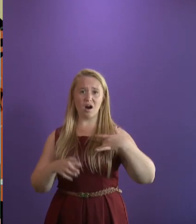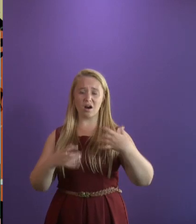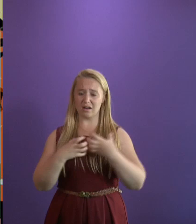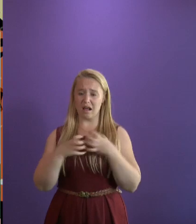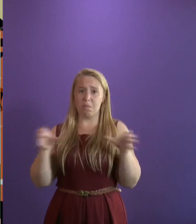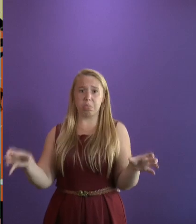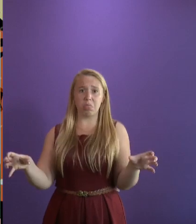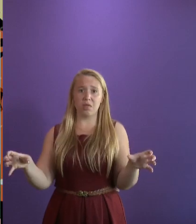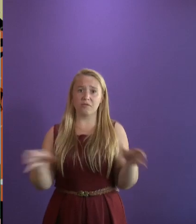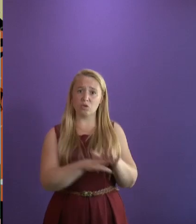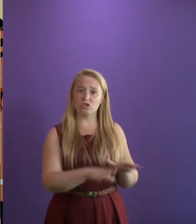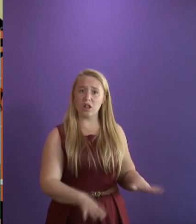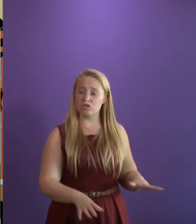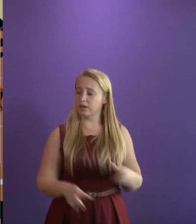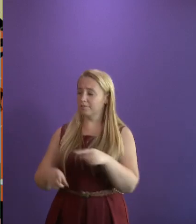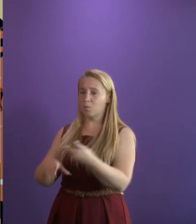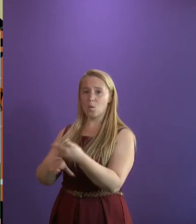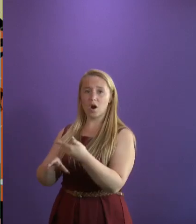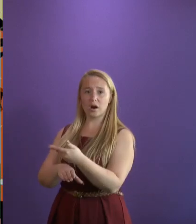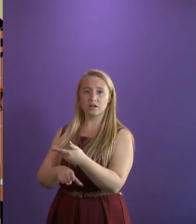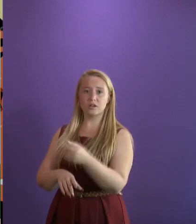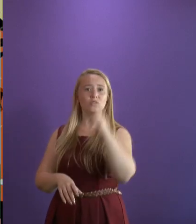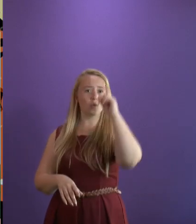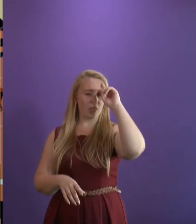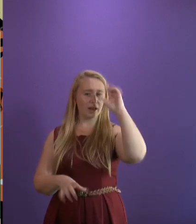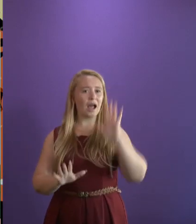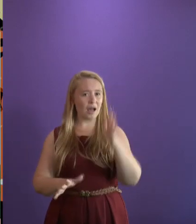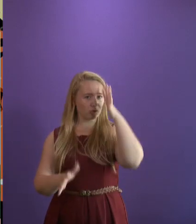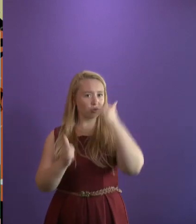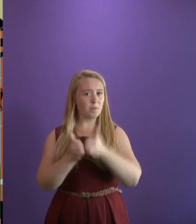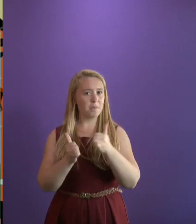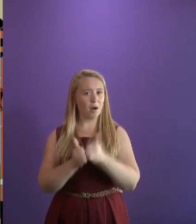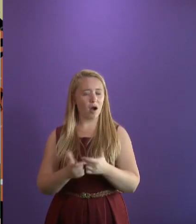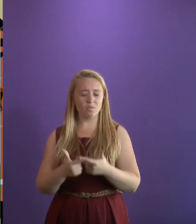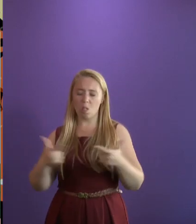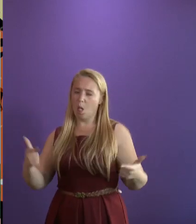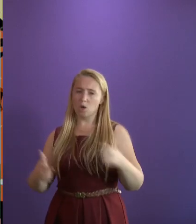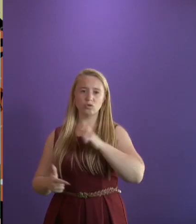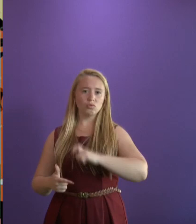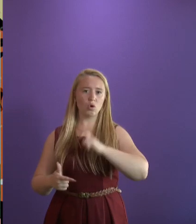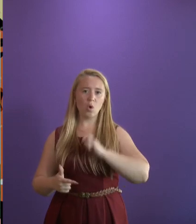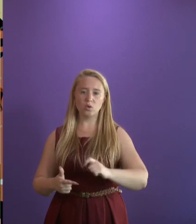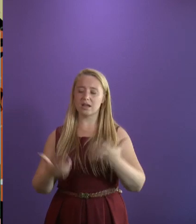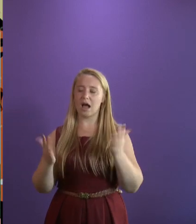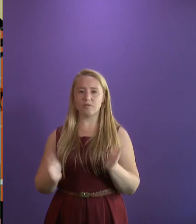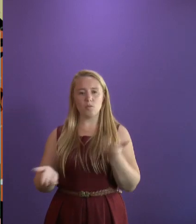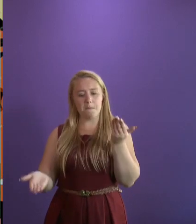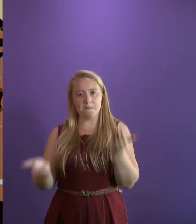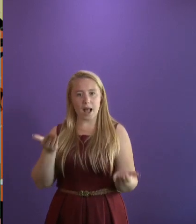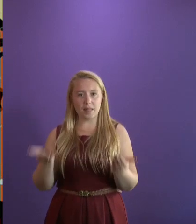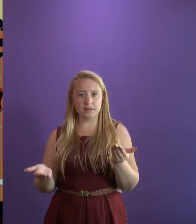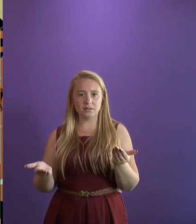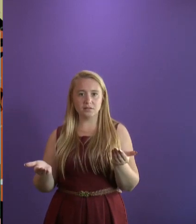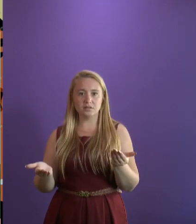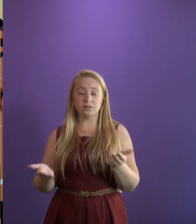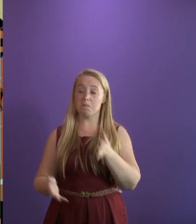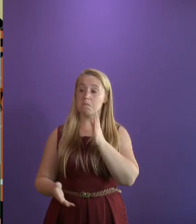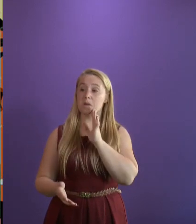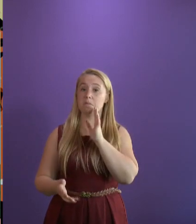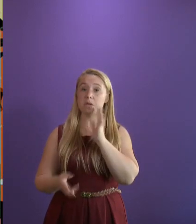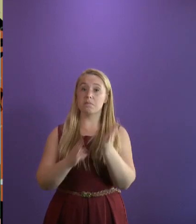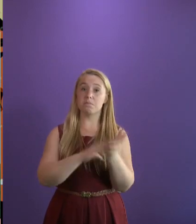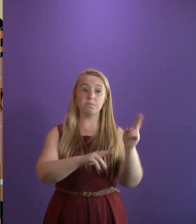think building in flexibility, a recognition that people are balancing a variety of roles. You might have an elderly parent that you're looking